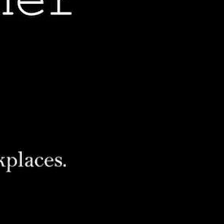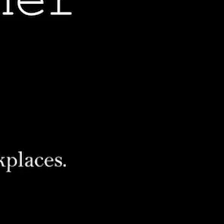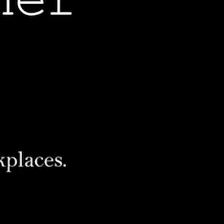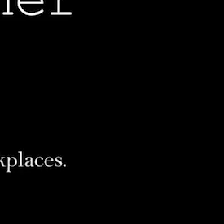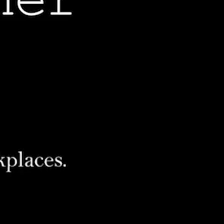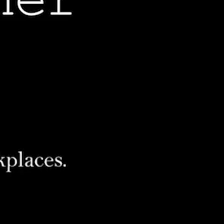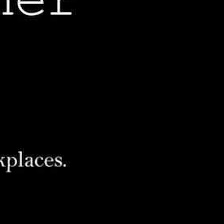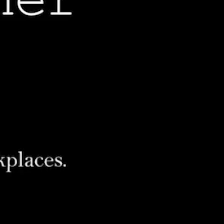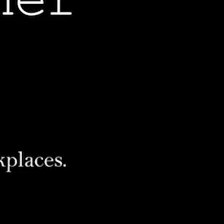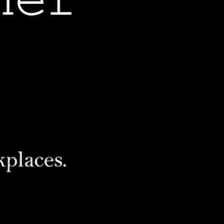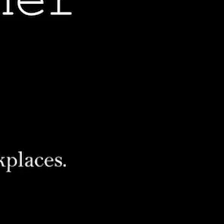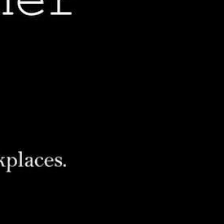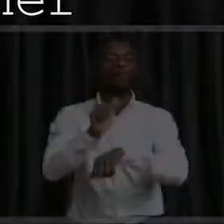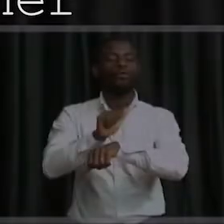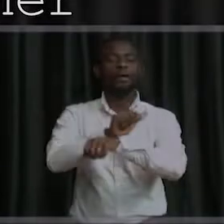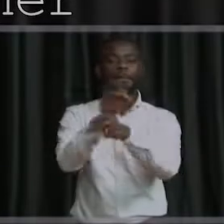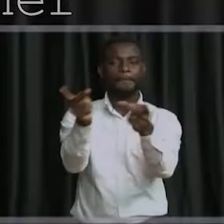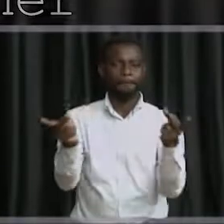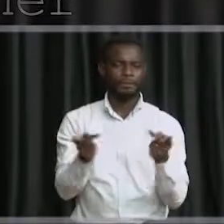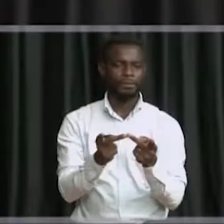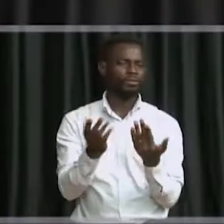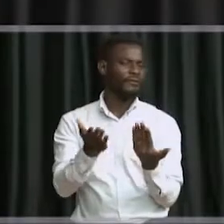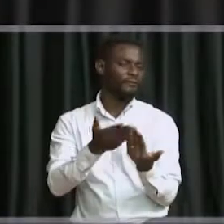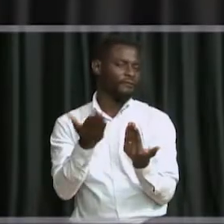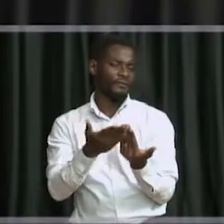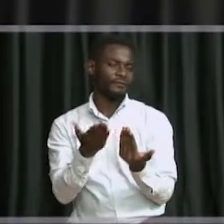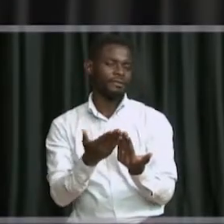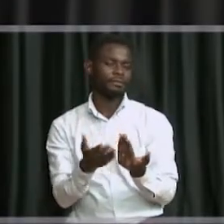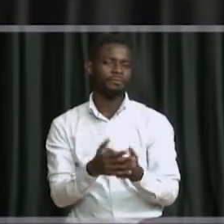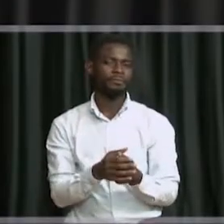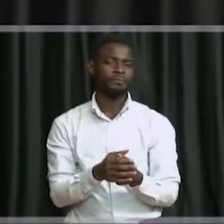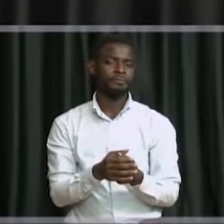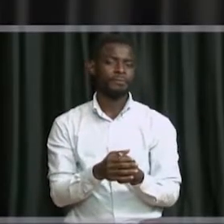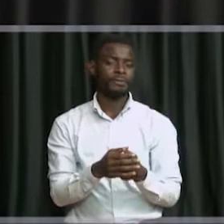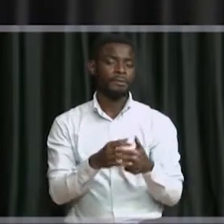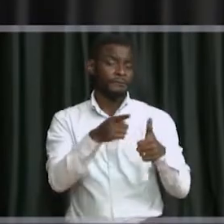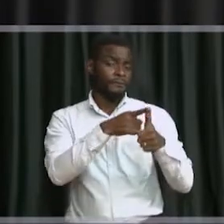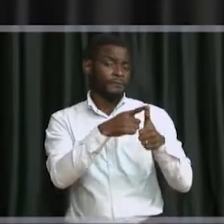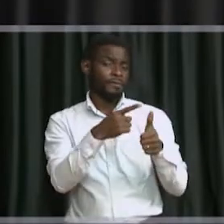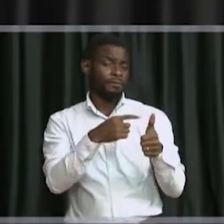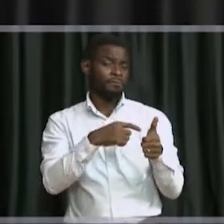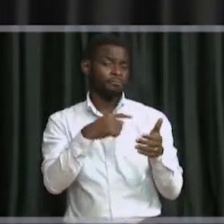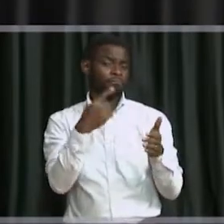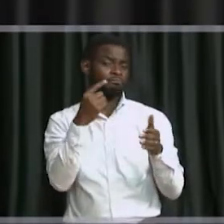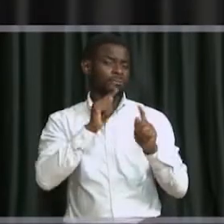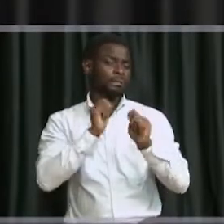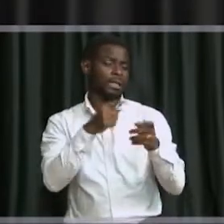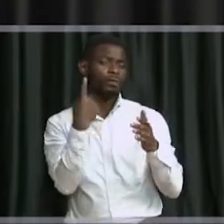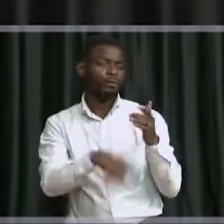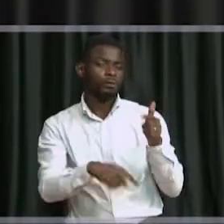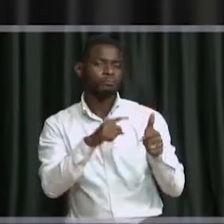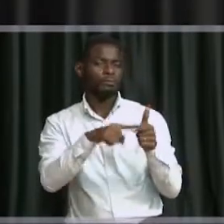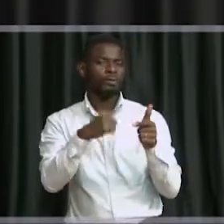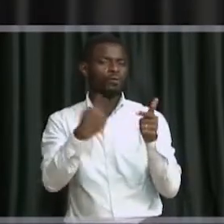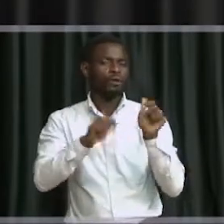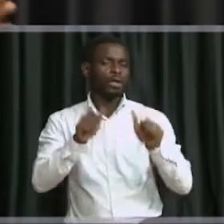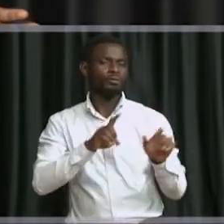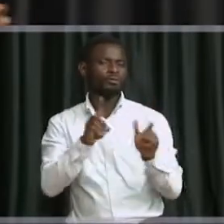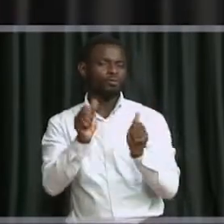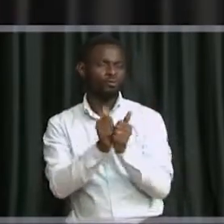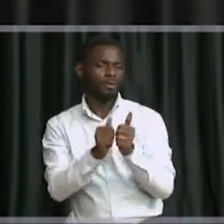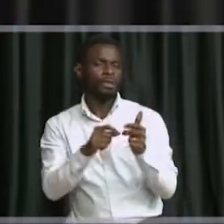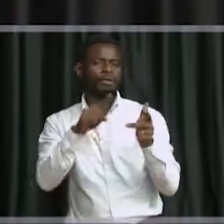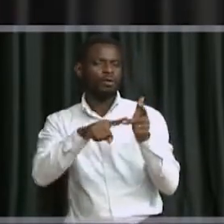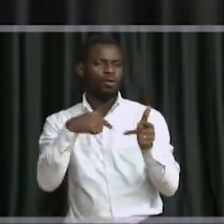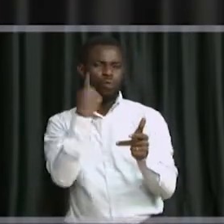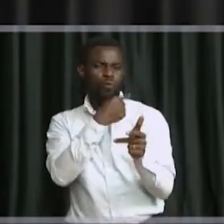hospitals eni mye miabibri inti ya very simple edi enu wadumachedia diana bitumindia ye wae na